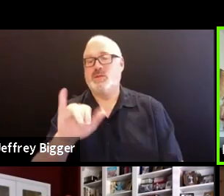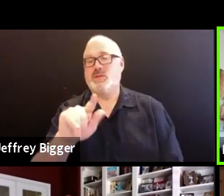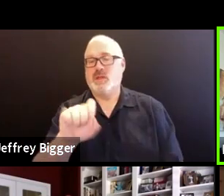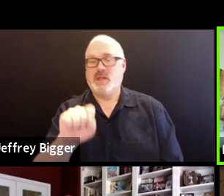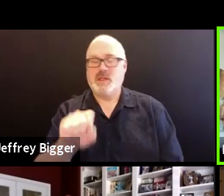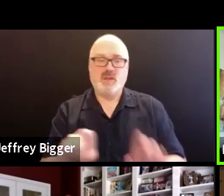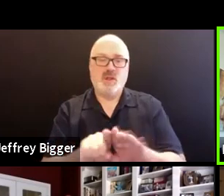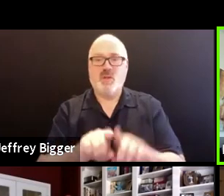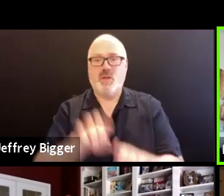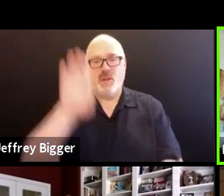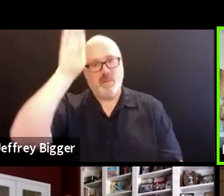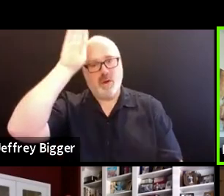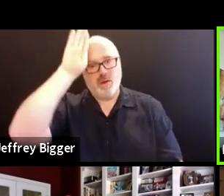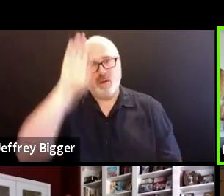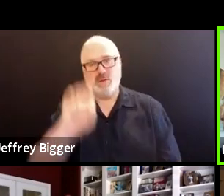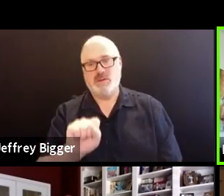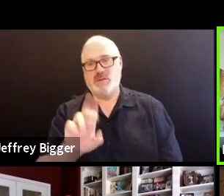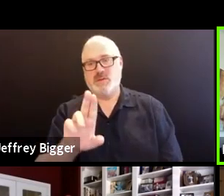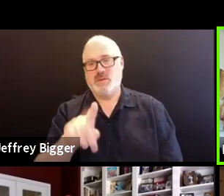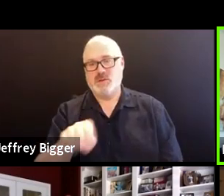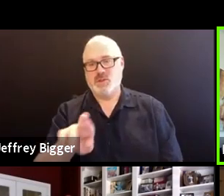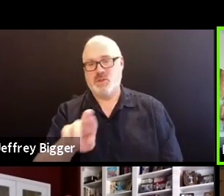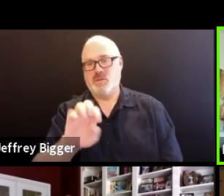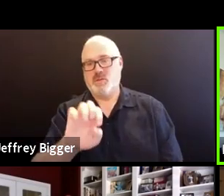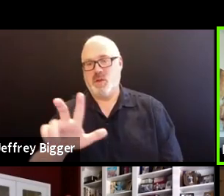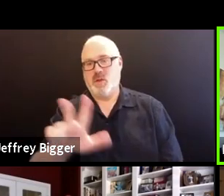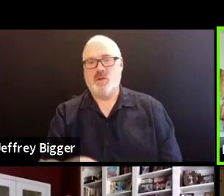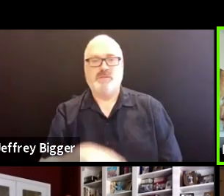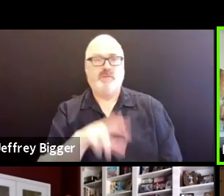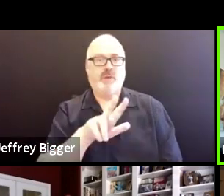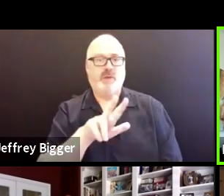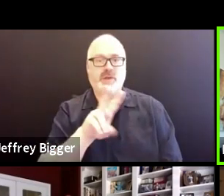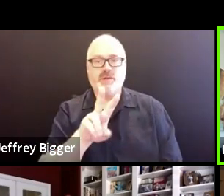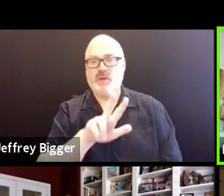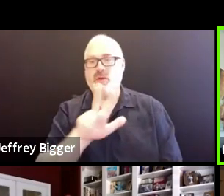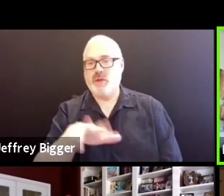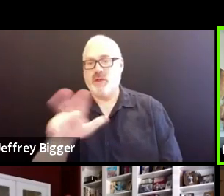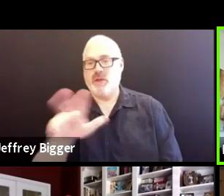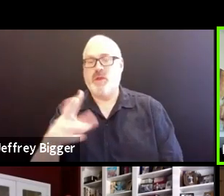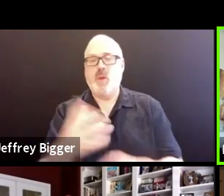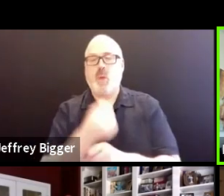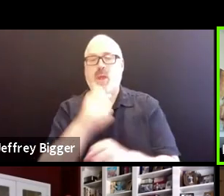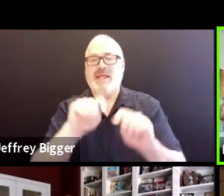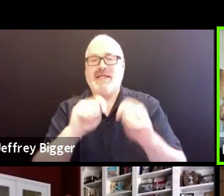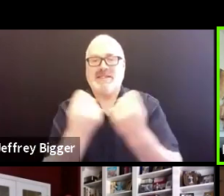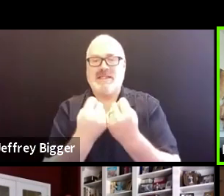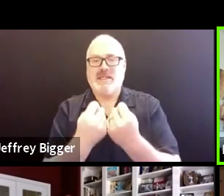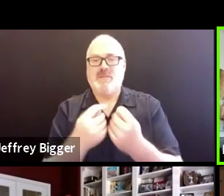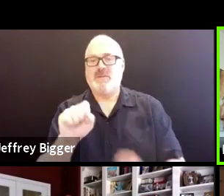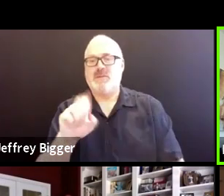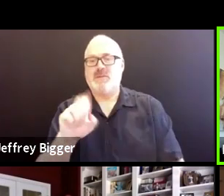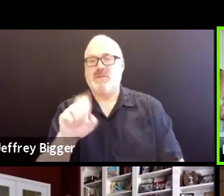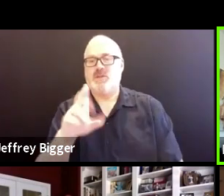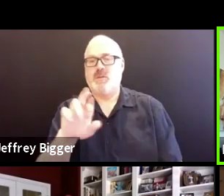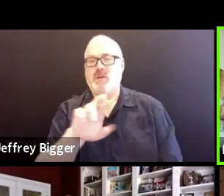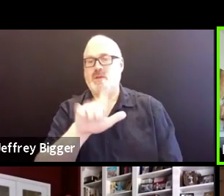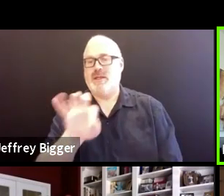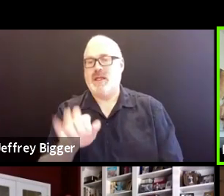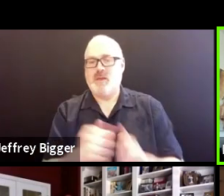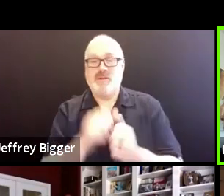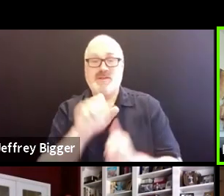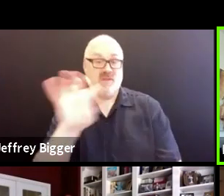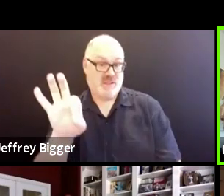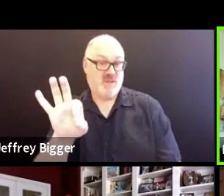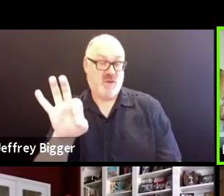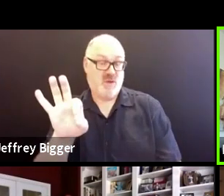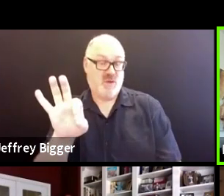Broncos Super Bowl 32 and 33 winning teams and Super Bowl 29 with San Francisco.